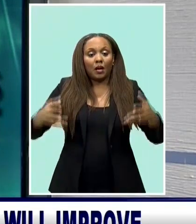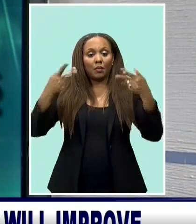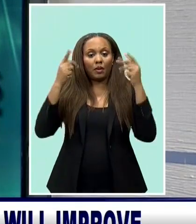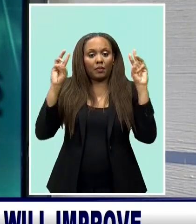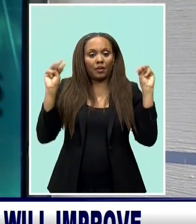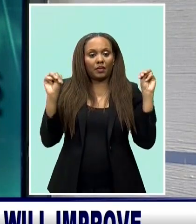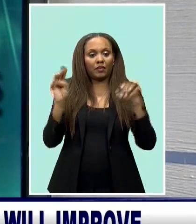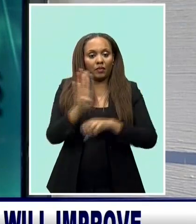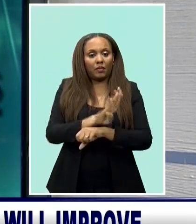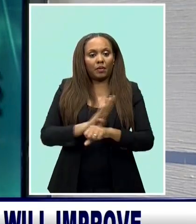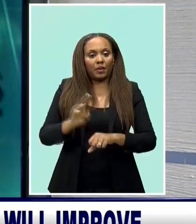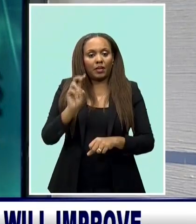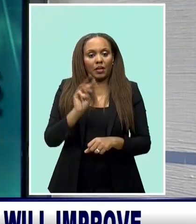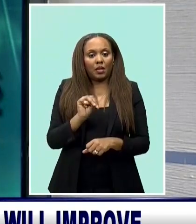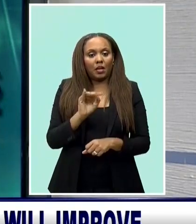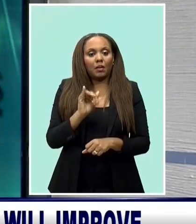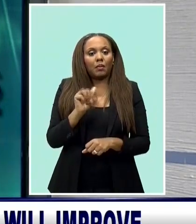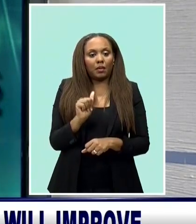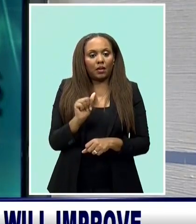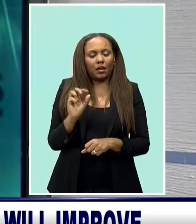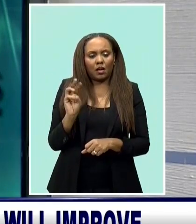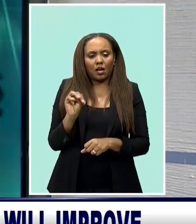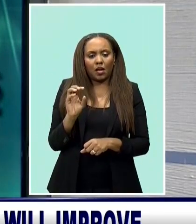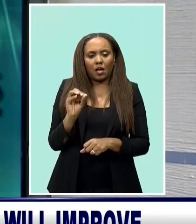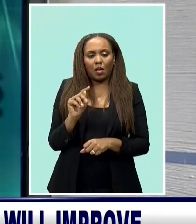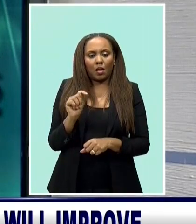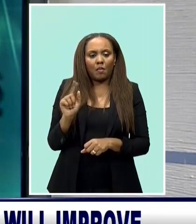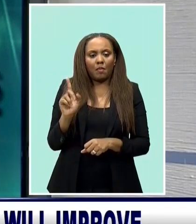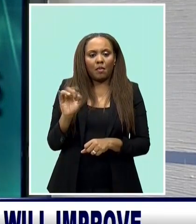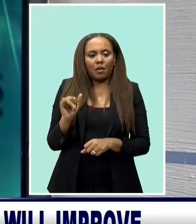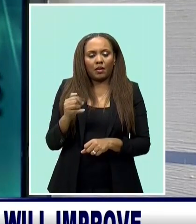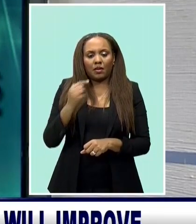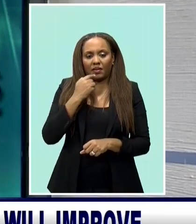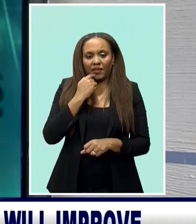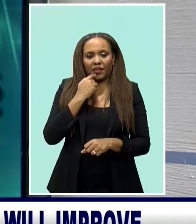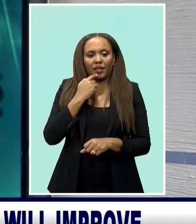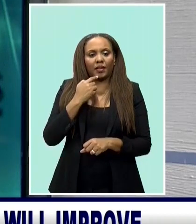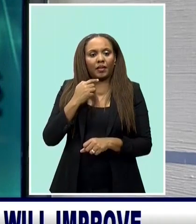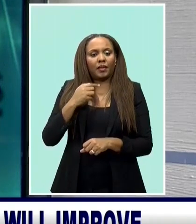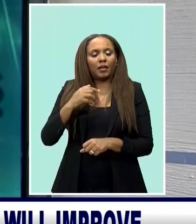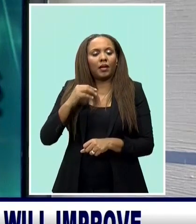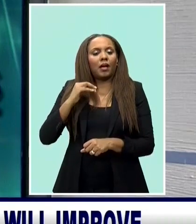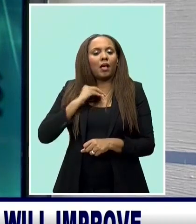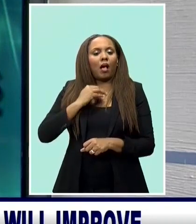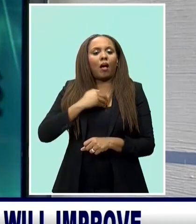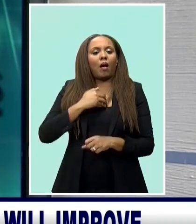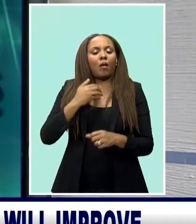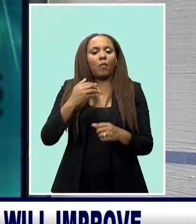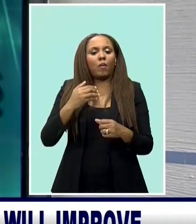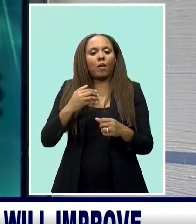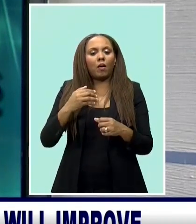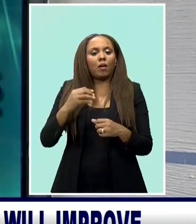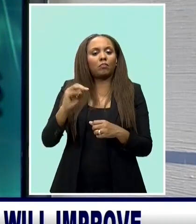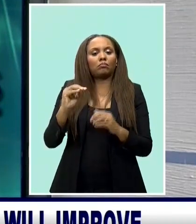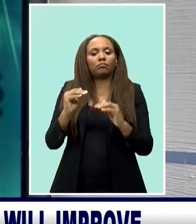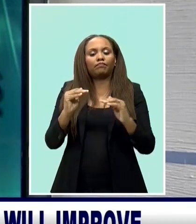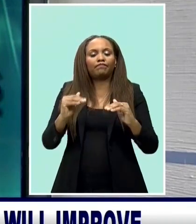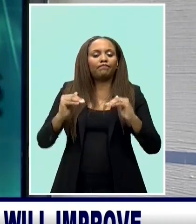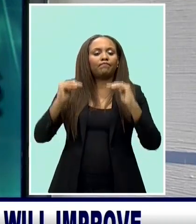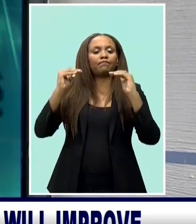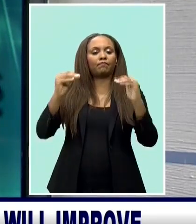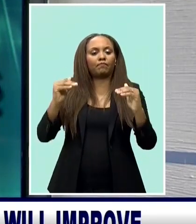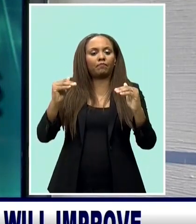Minister Mia Motley believes Barbados' ranking on the World Bank's Ease of Doing Business Index will eventually improve. She